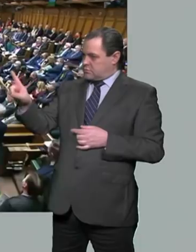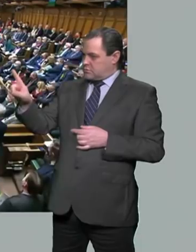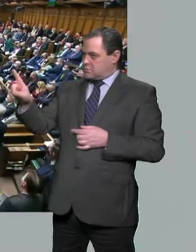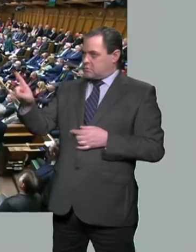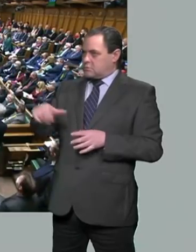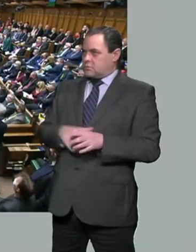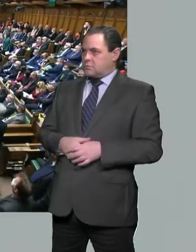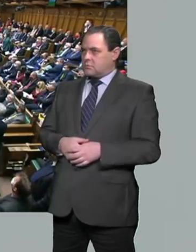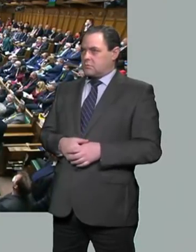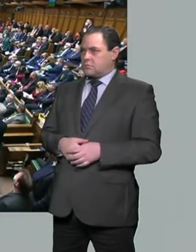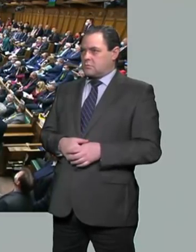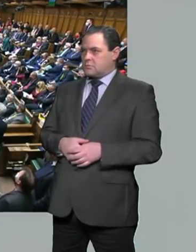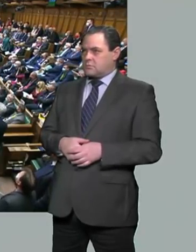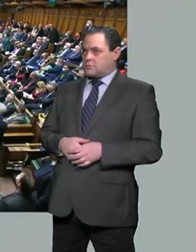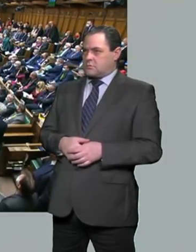Starmer.